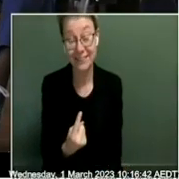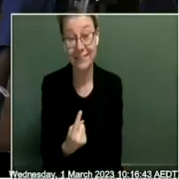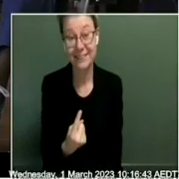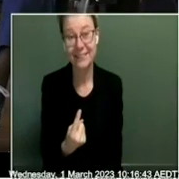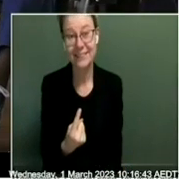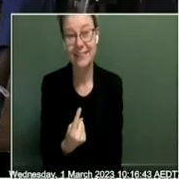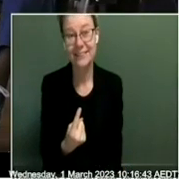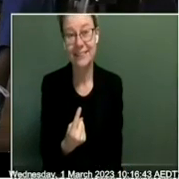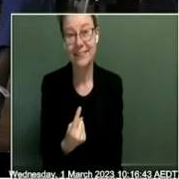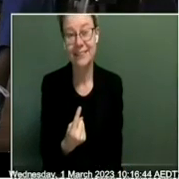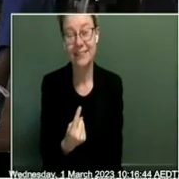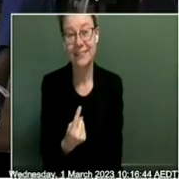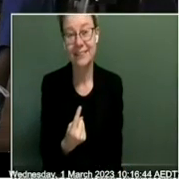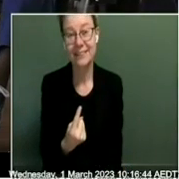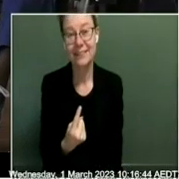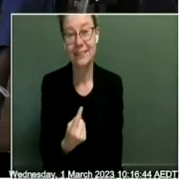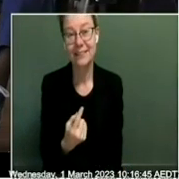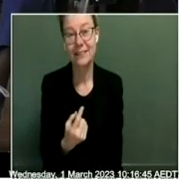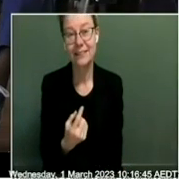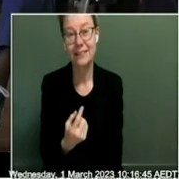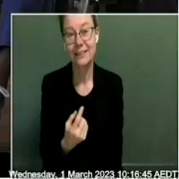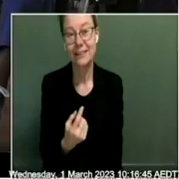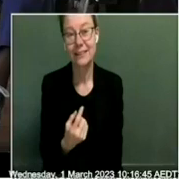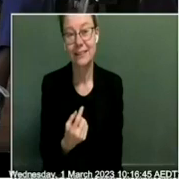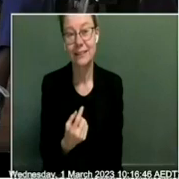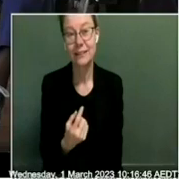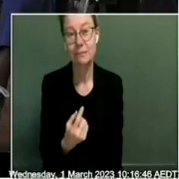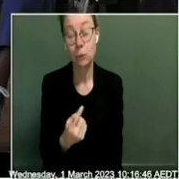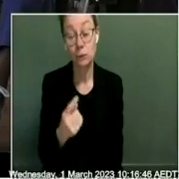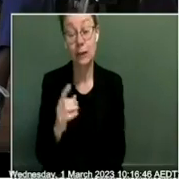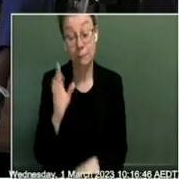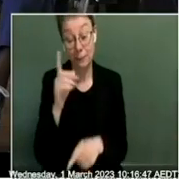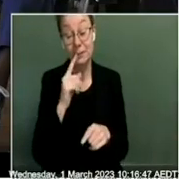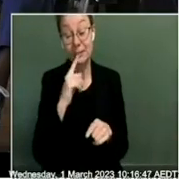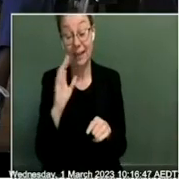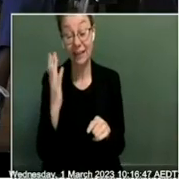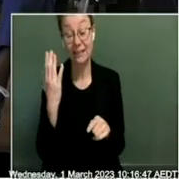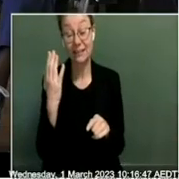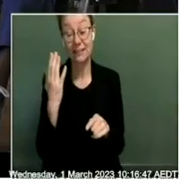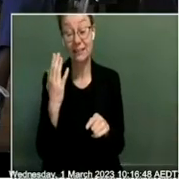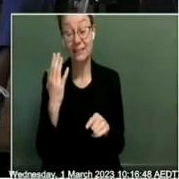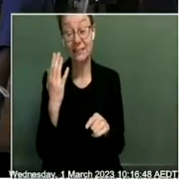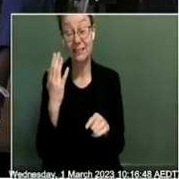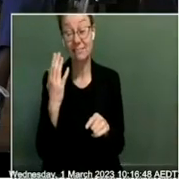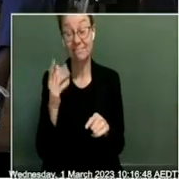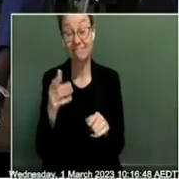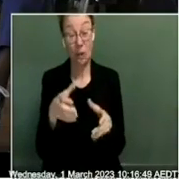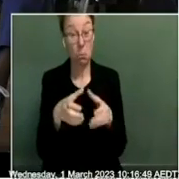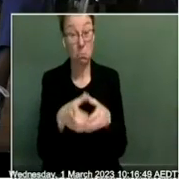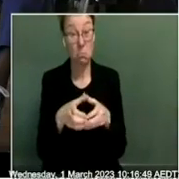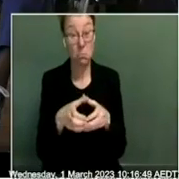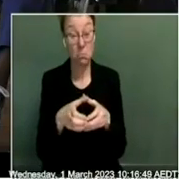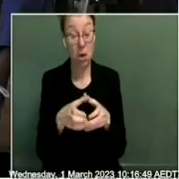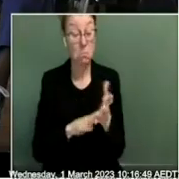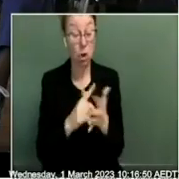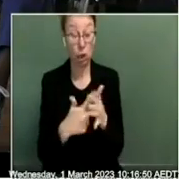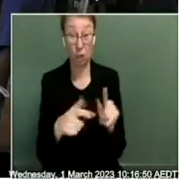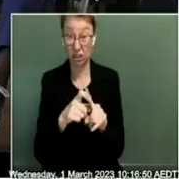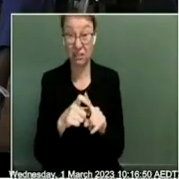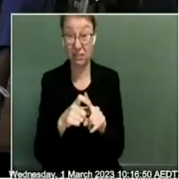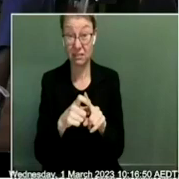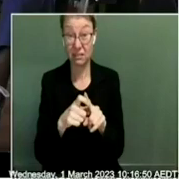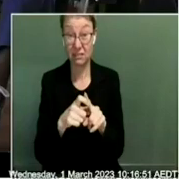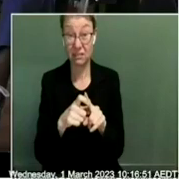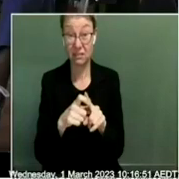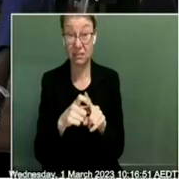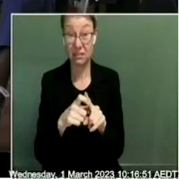You know, the words like murdered, because that's how I feel this government, about this government. Mm.